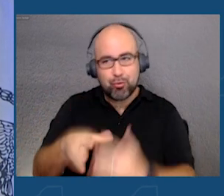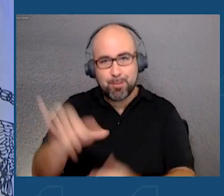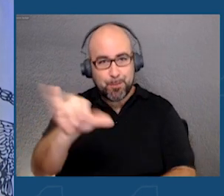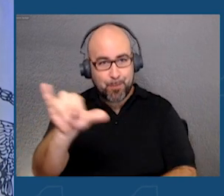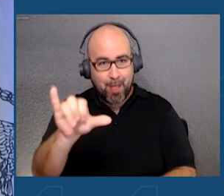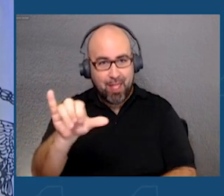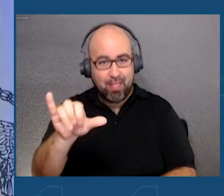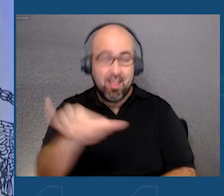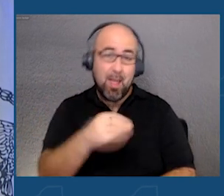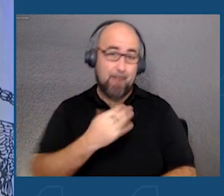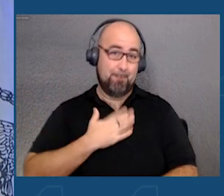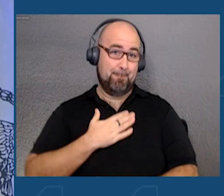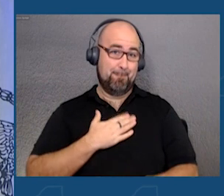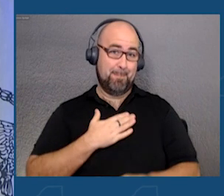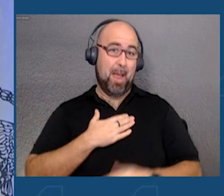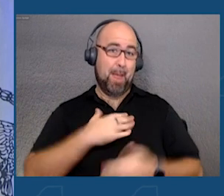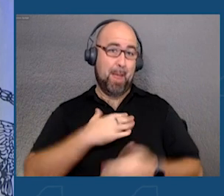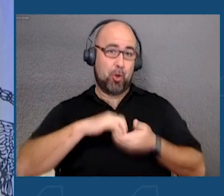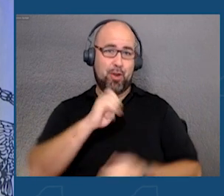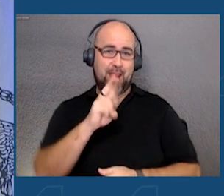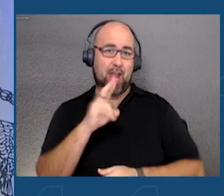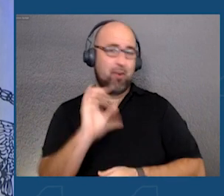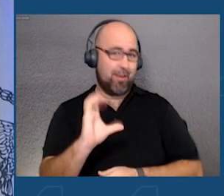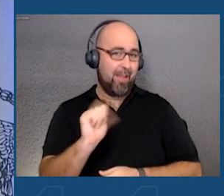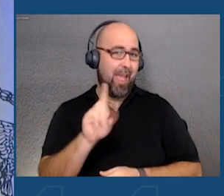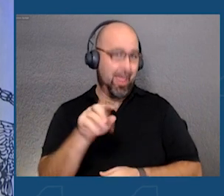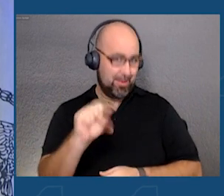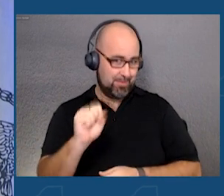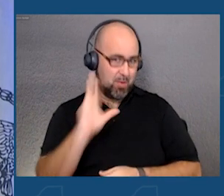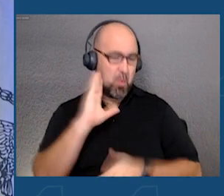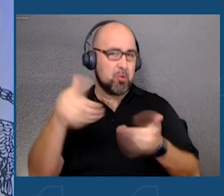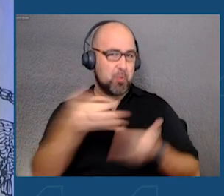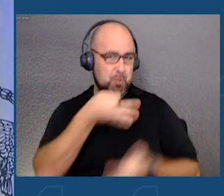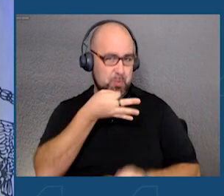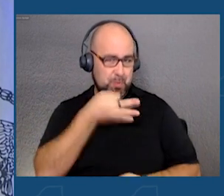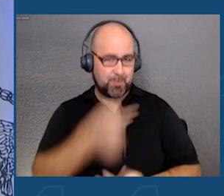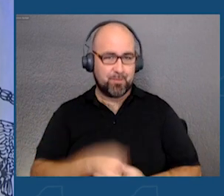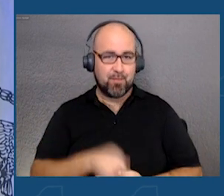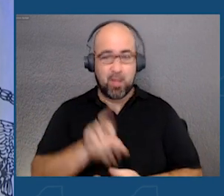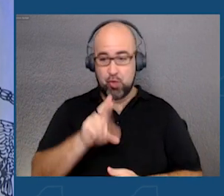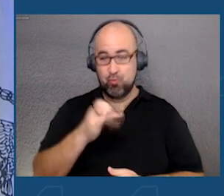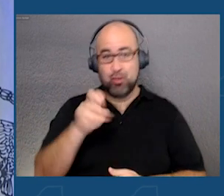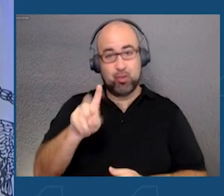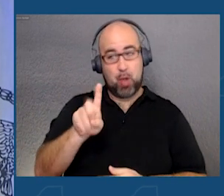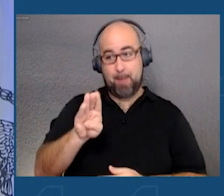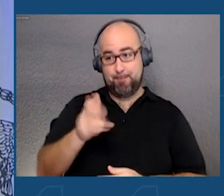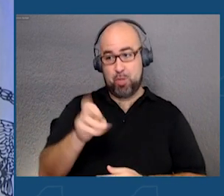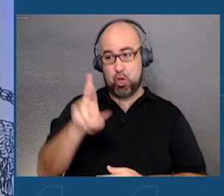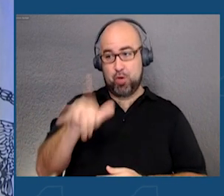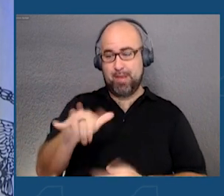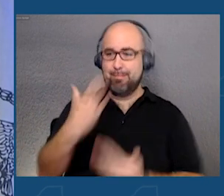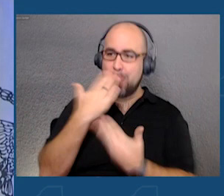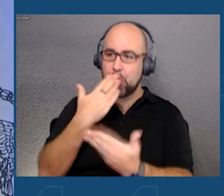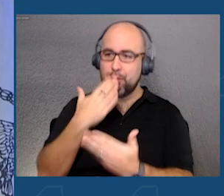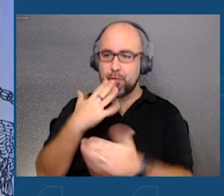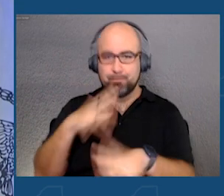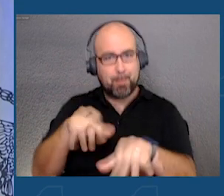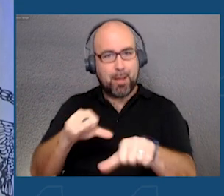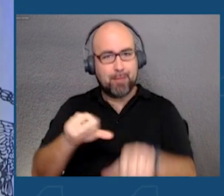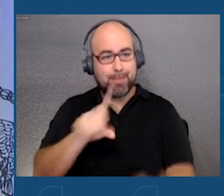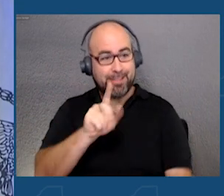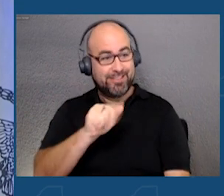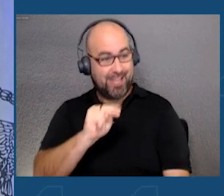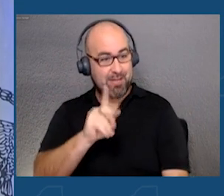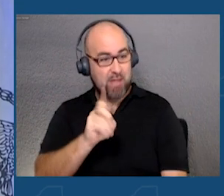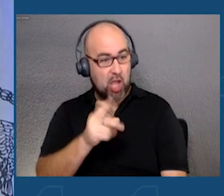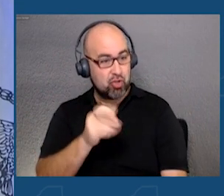partner, Eric Adams, who I'll be introducing in a few moments. And Richard Bury, thank you for stepping up, and Dan Doctoroff, I know you dedicate an enormous